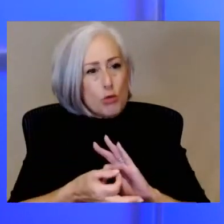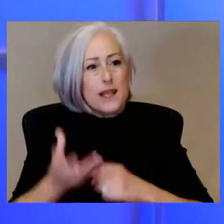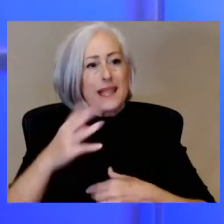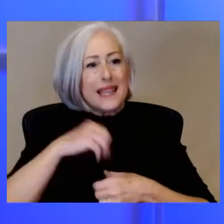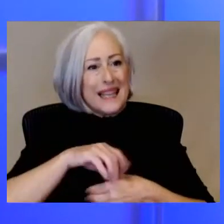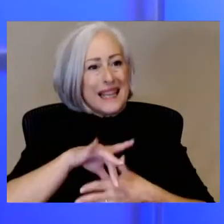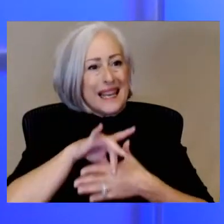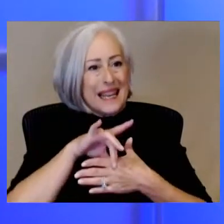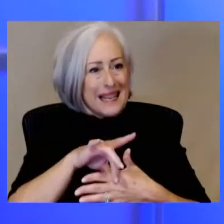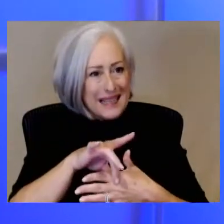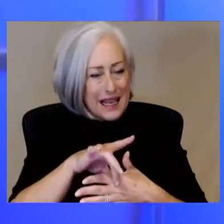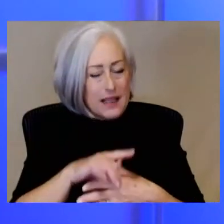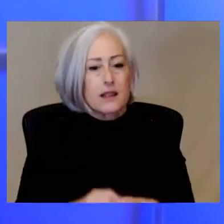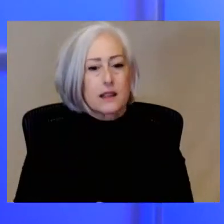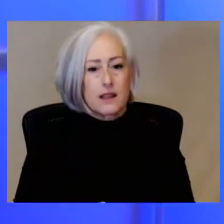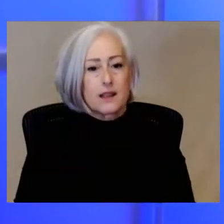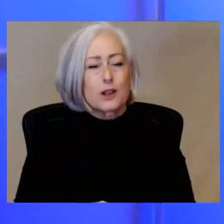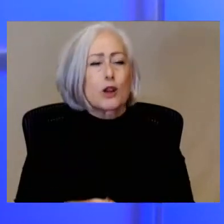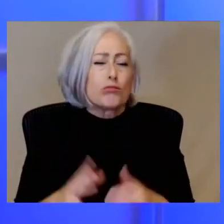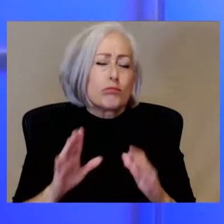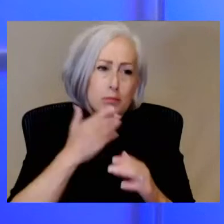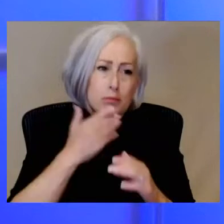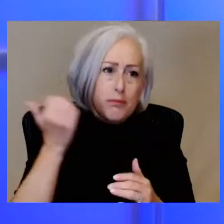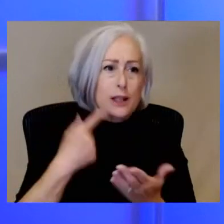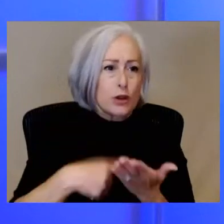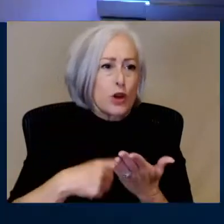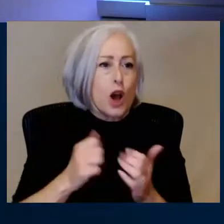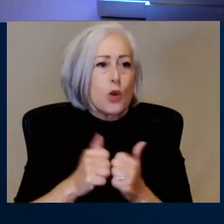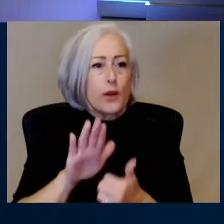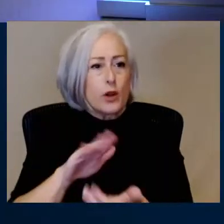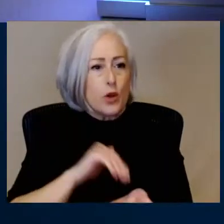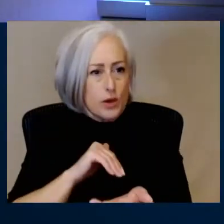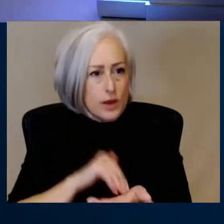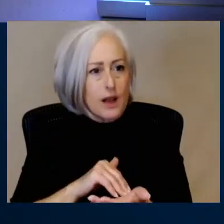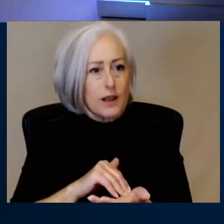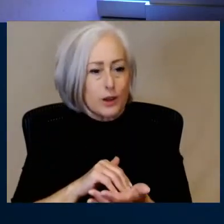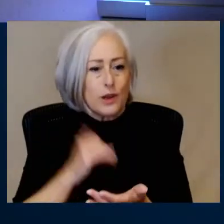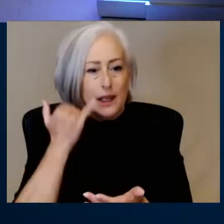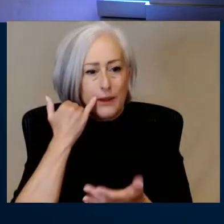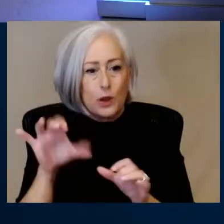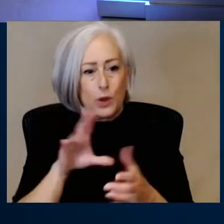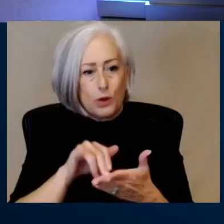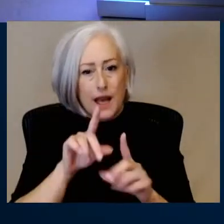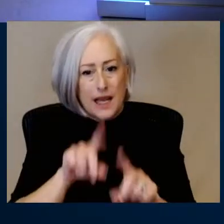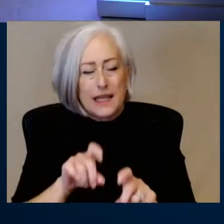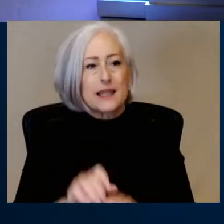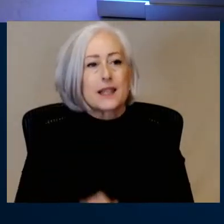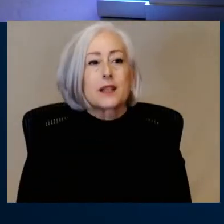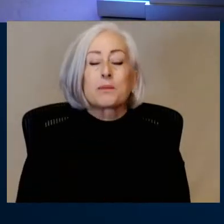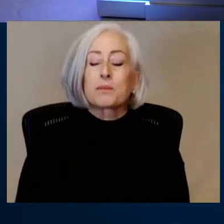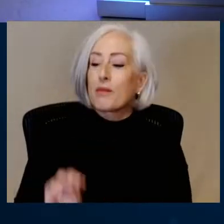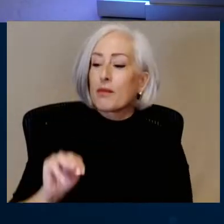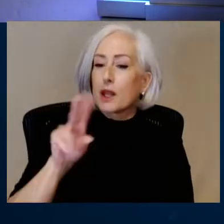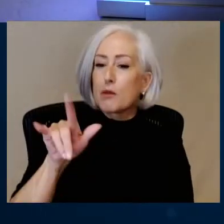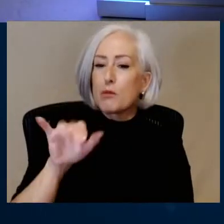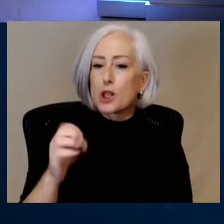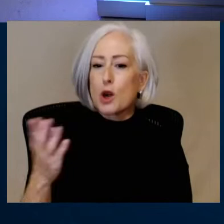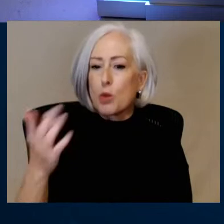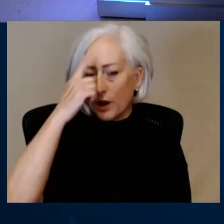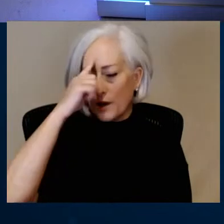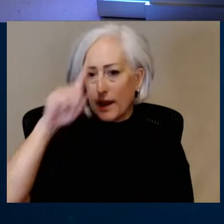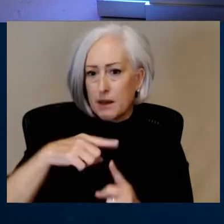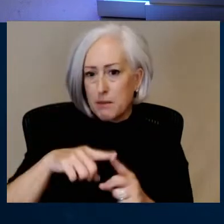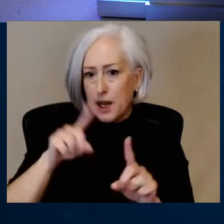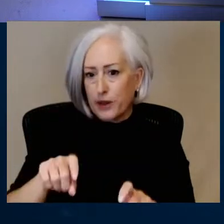so you could talk to your doctor if you're worried about it. Do a test like that. All right. Michelle, what do you think about these tests? Is this